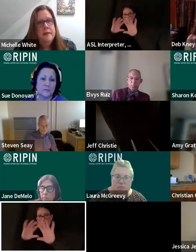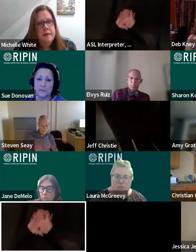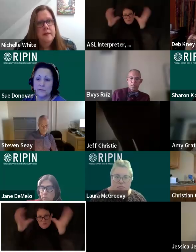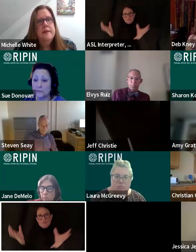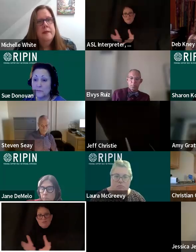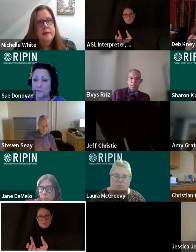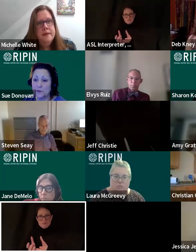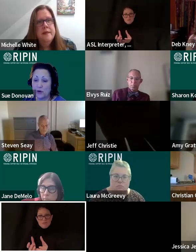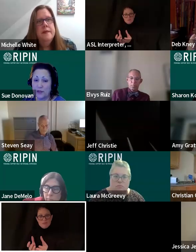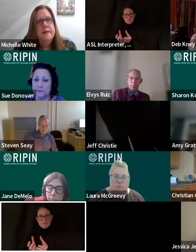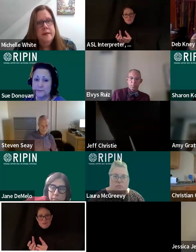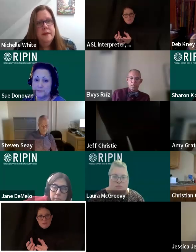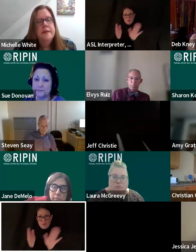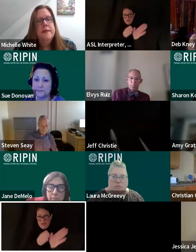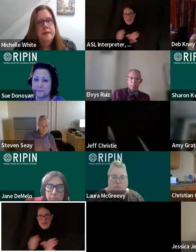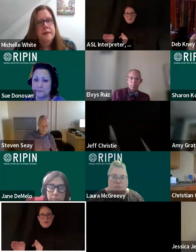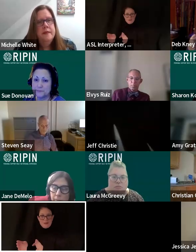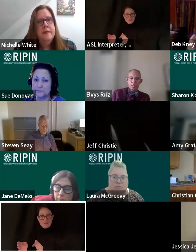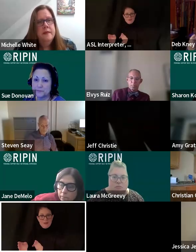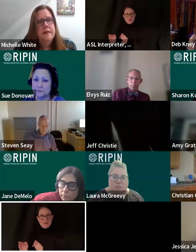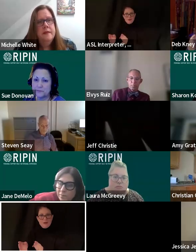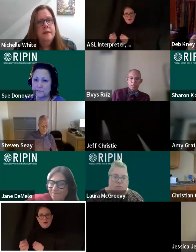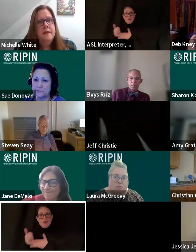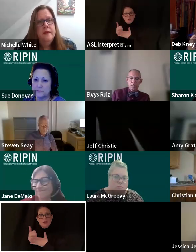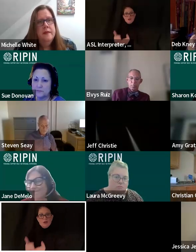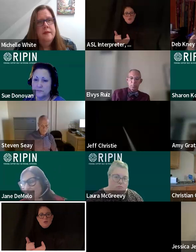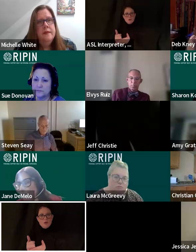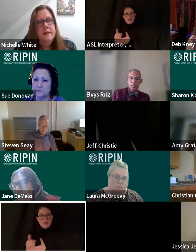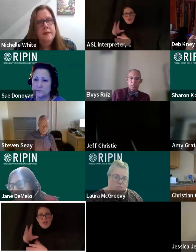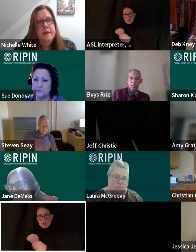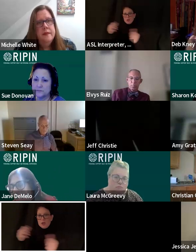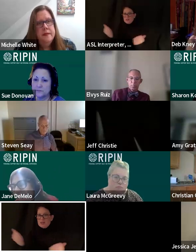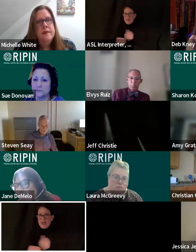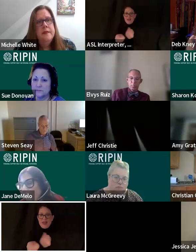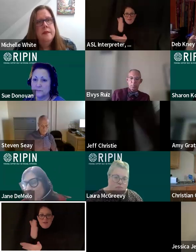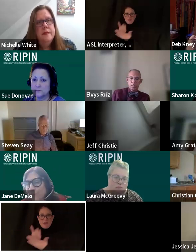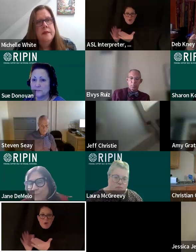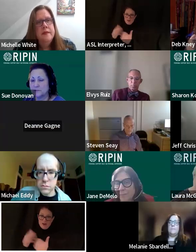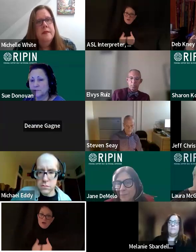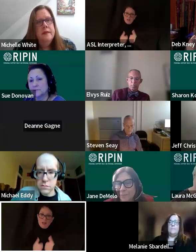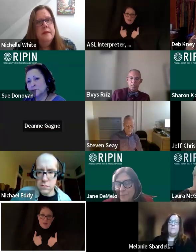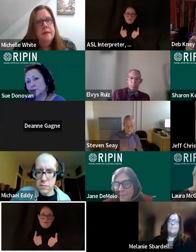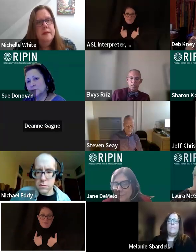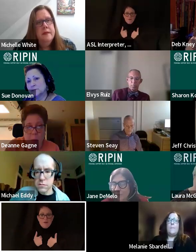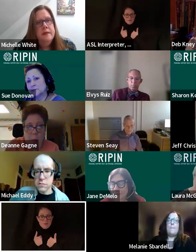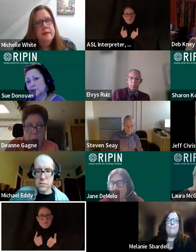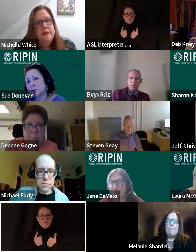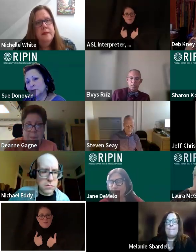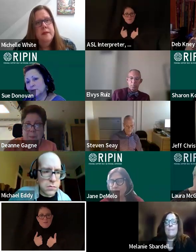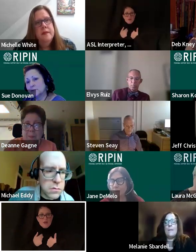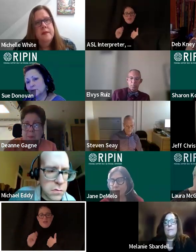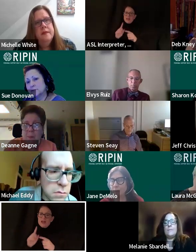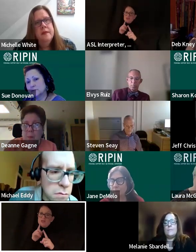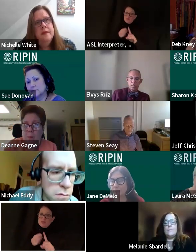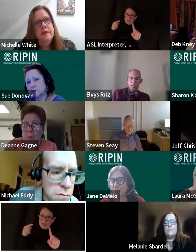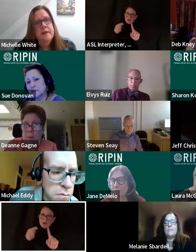holistic plan that involves all aspects of a person's life, which is really